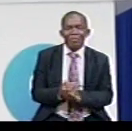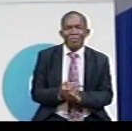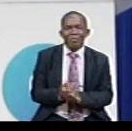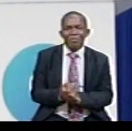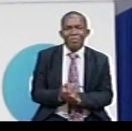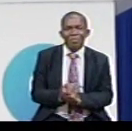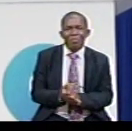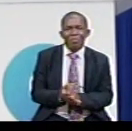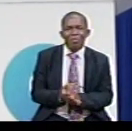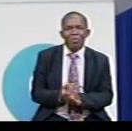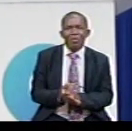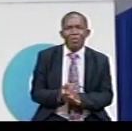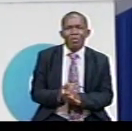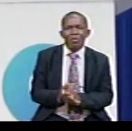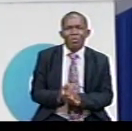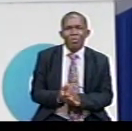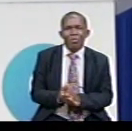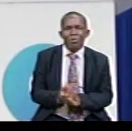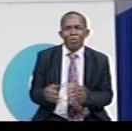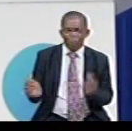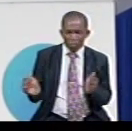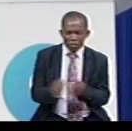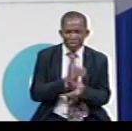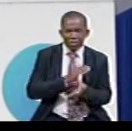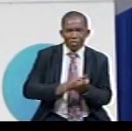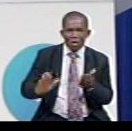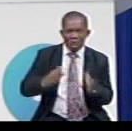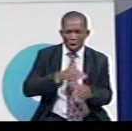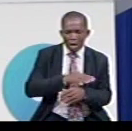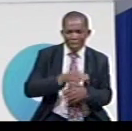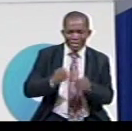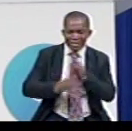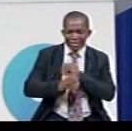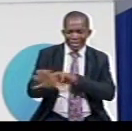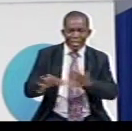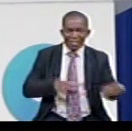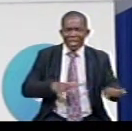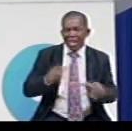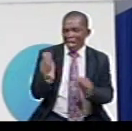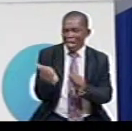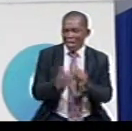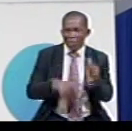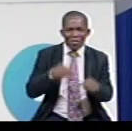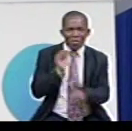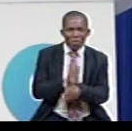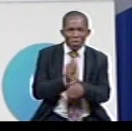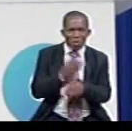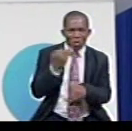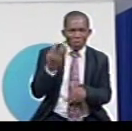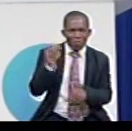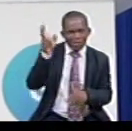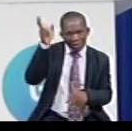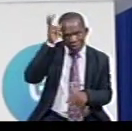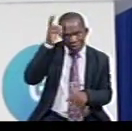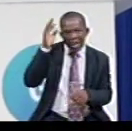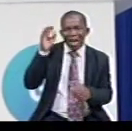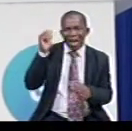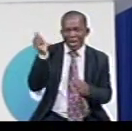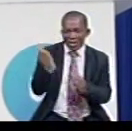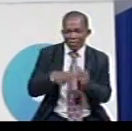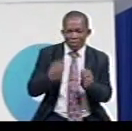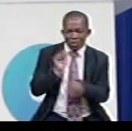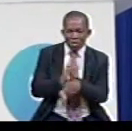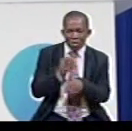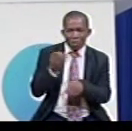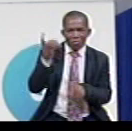to catapult, destroy, and scatter every work of the devil and demons in this place and in the lives of